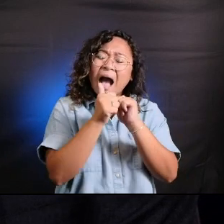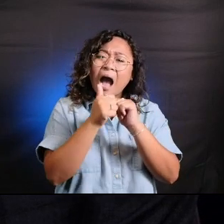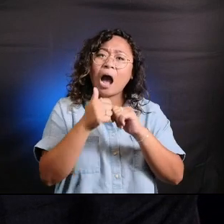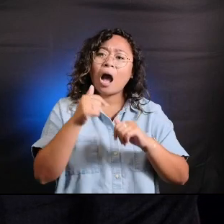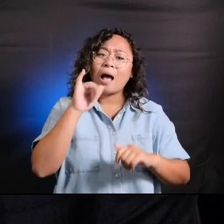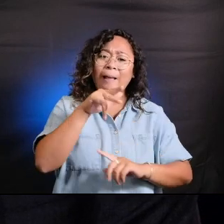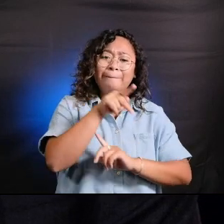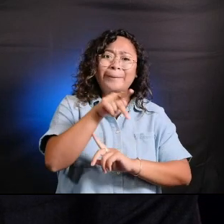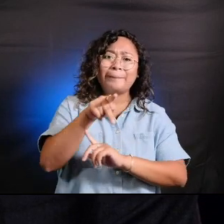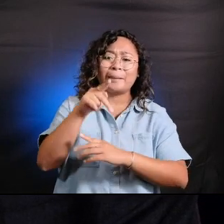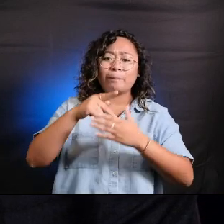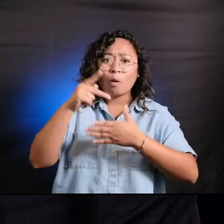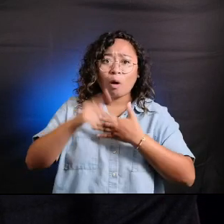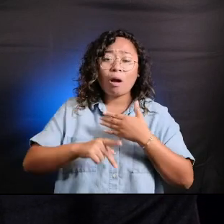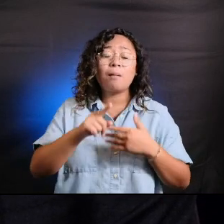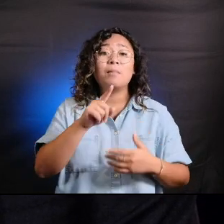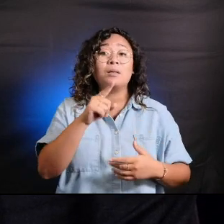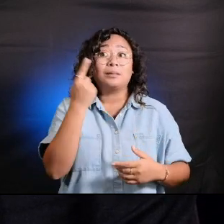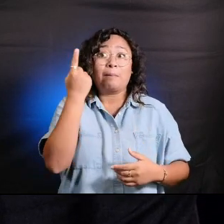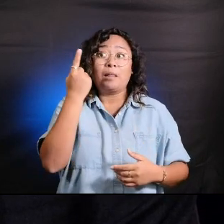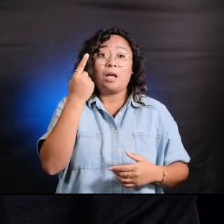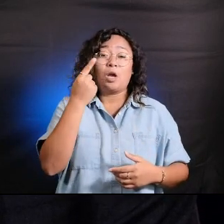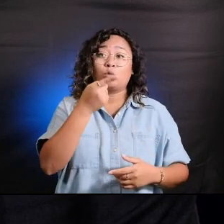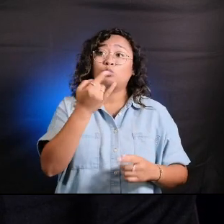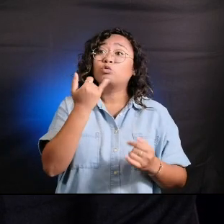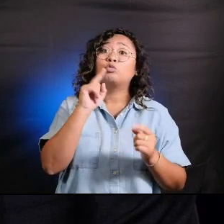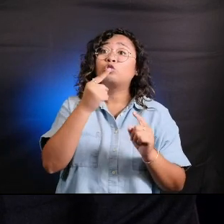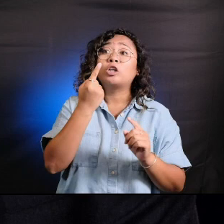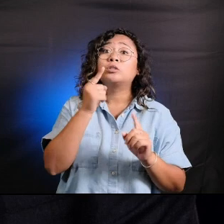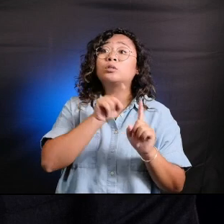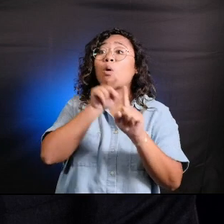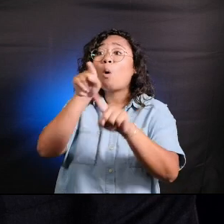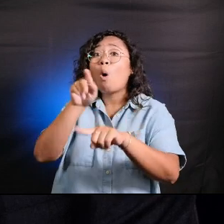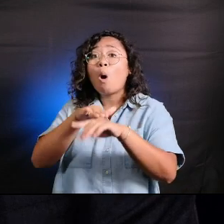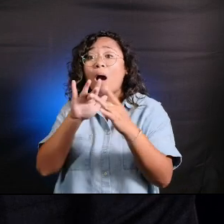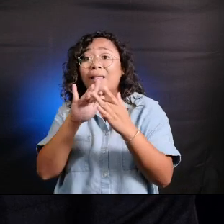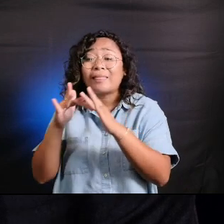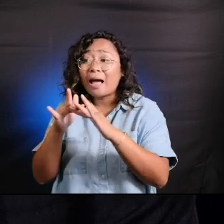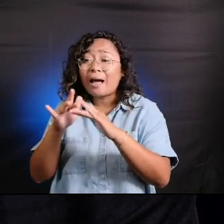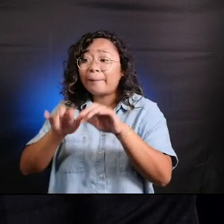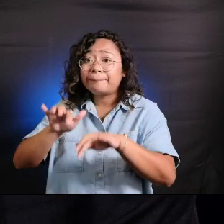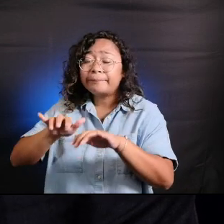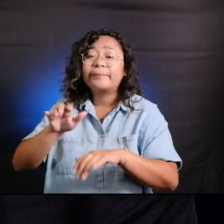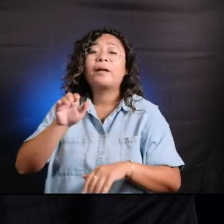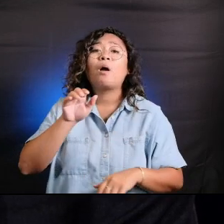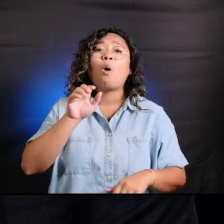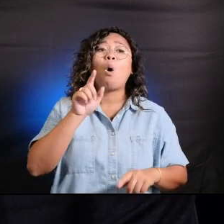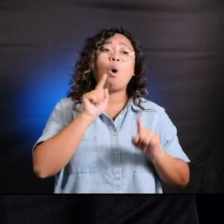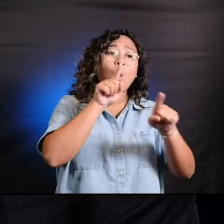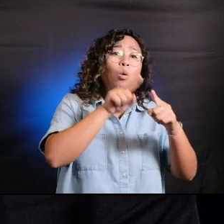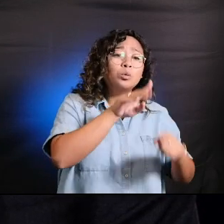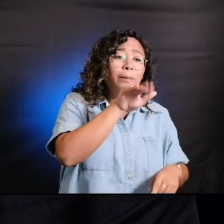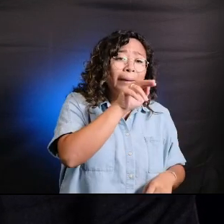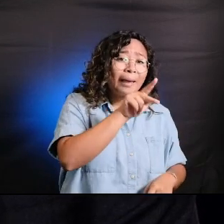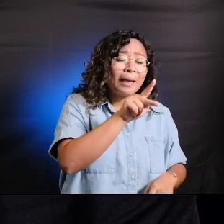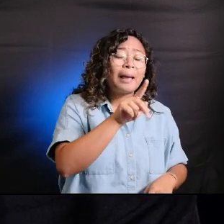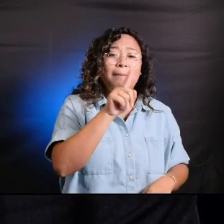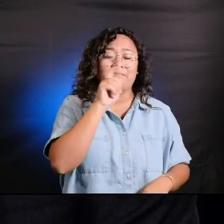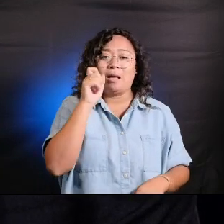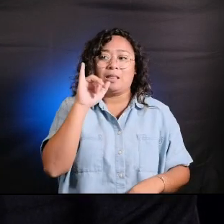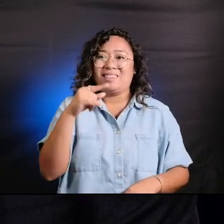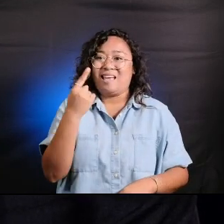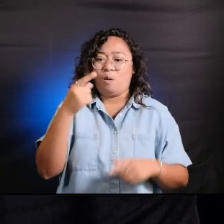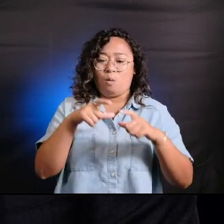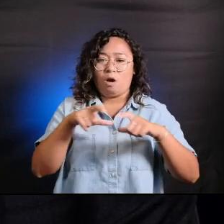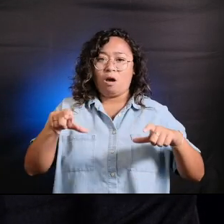the PPP program? Is it something that you just go online, or do you have to go to a designated bank? Because that process still